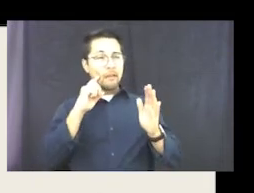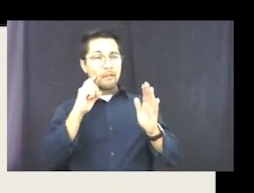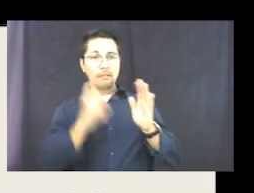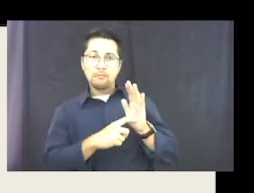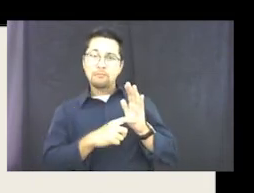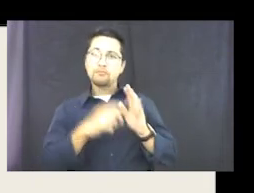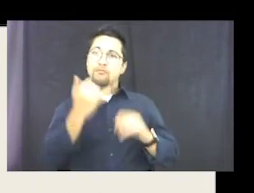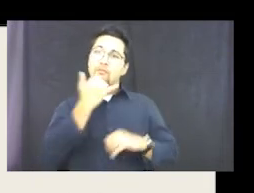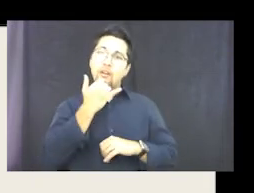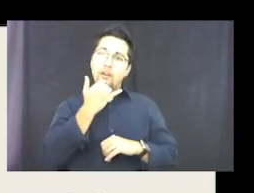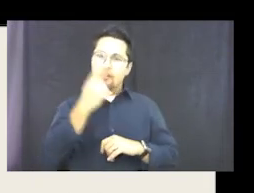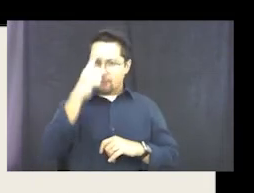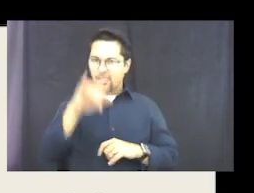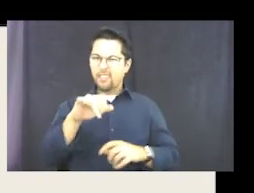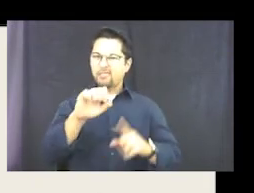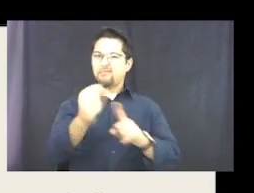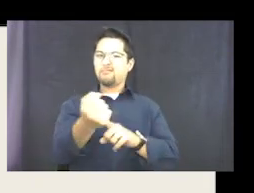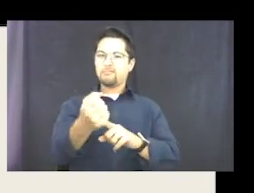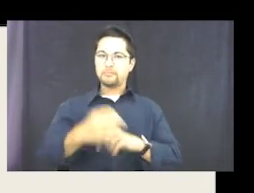you are.